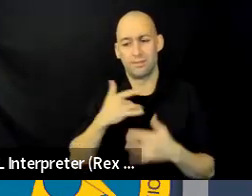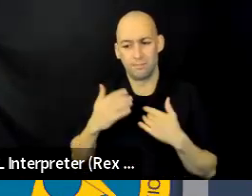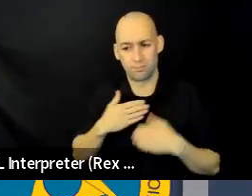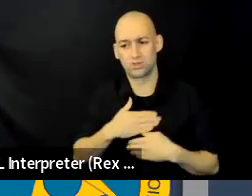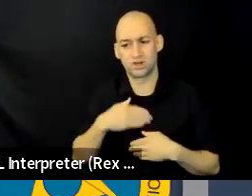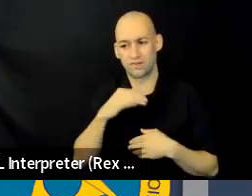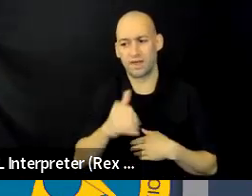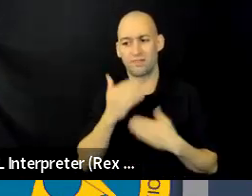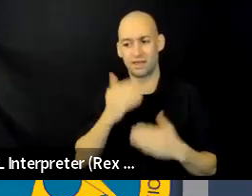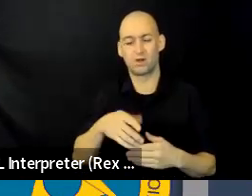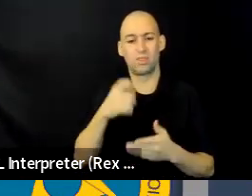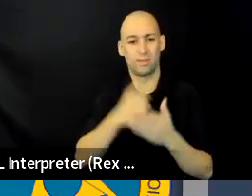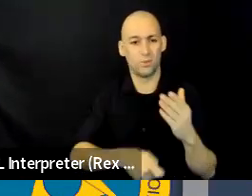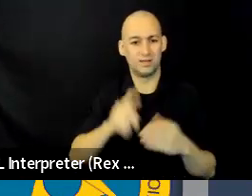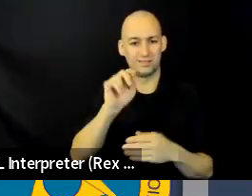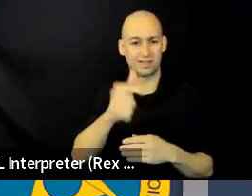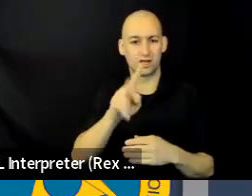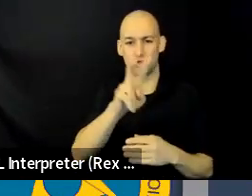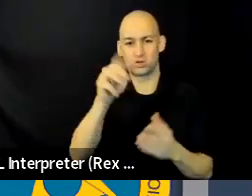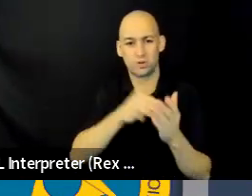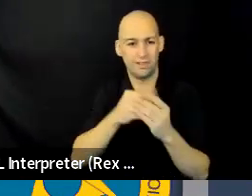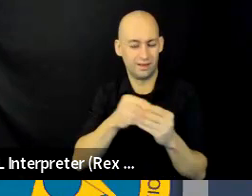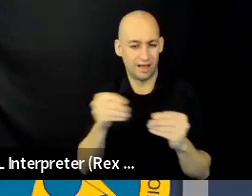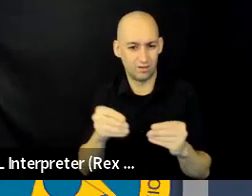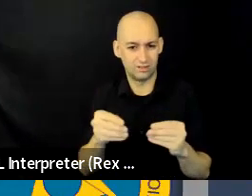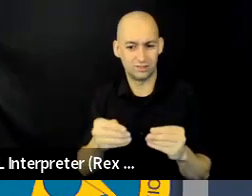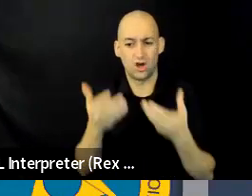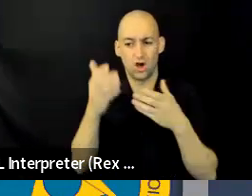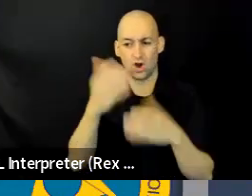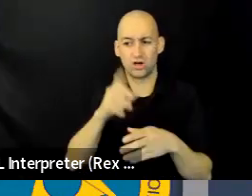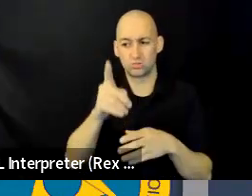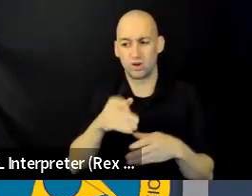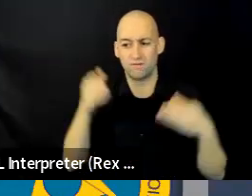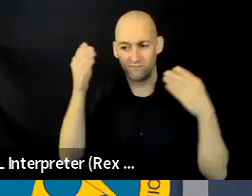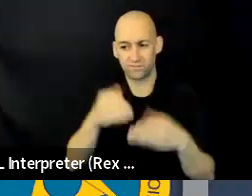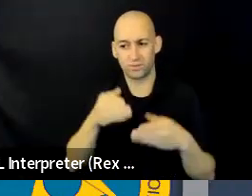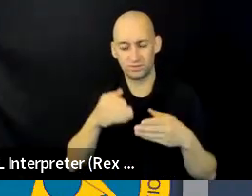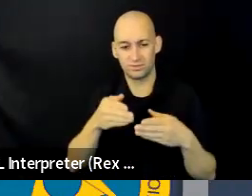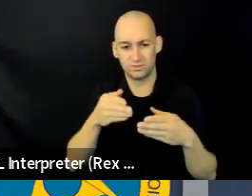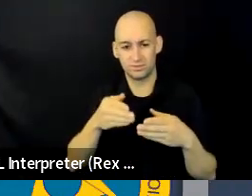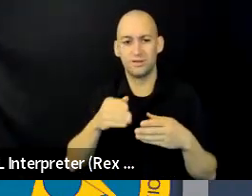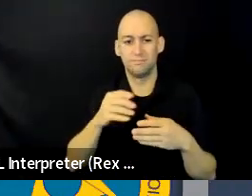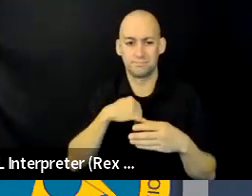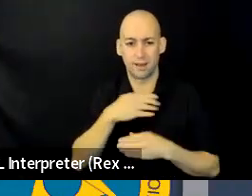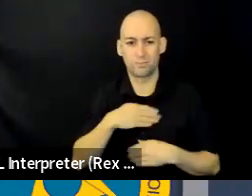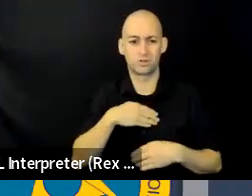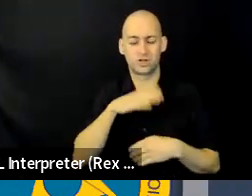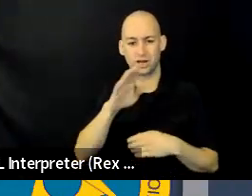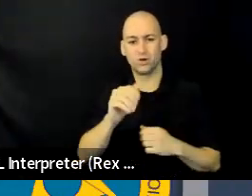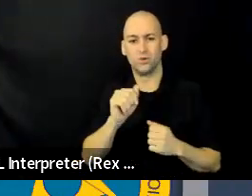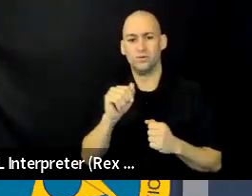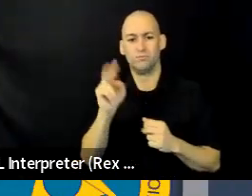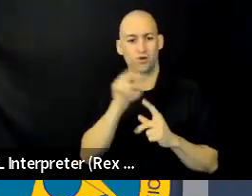tag is so high at $200 million. It causes one to focus attention. So I appreciate your words